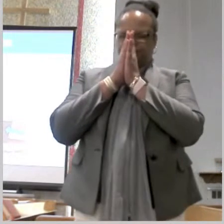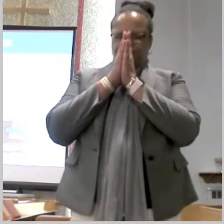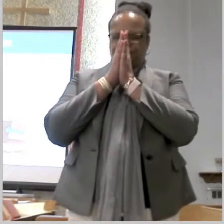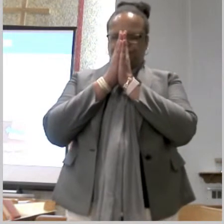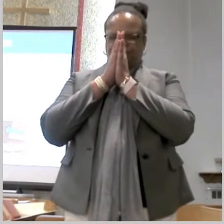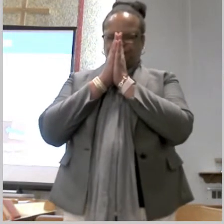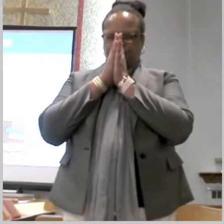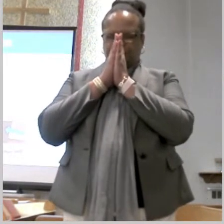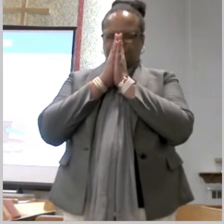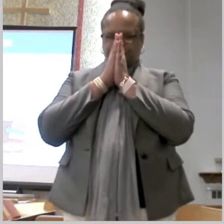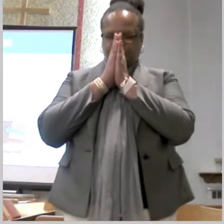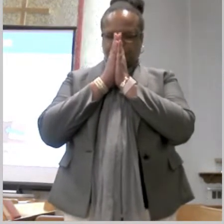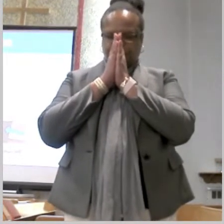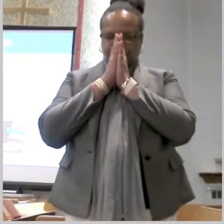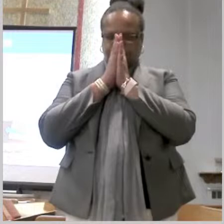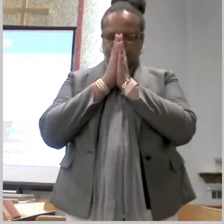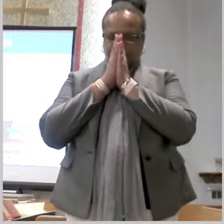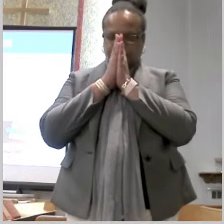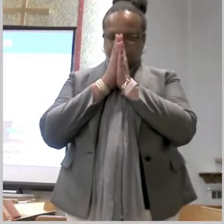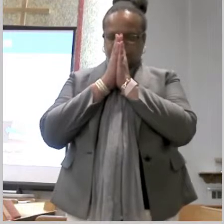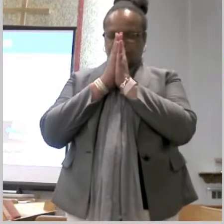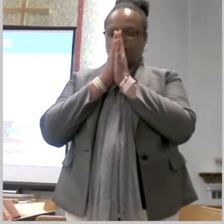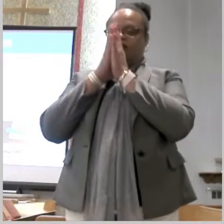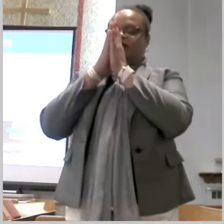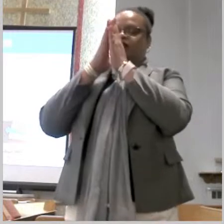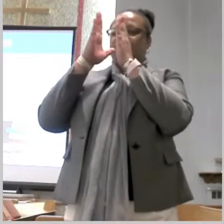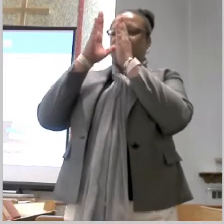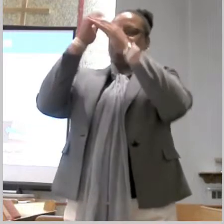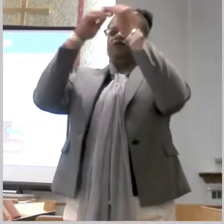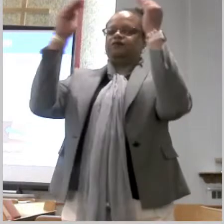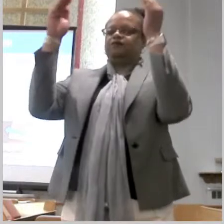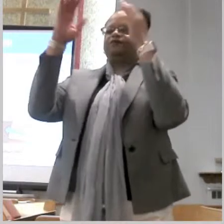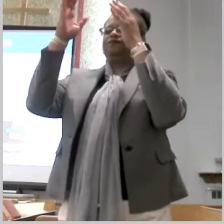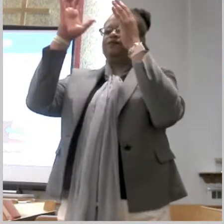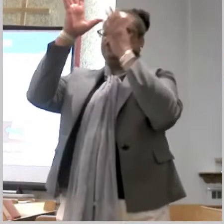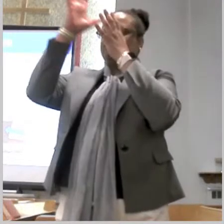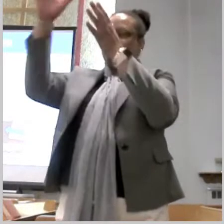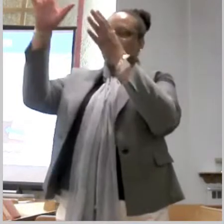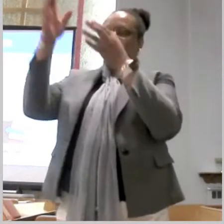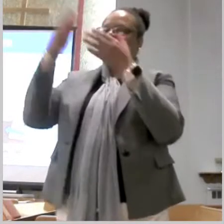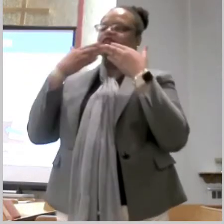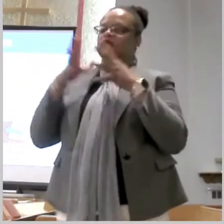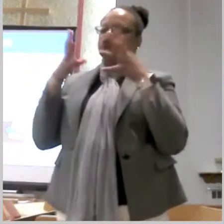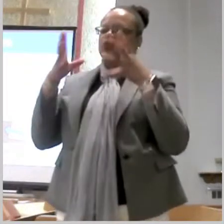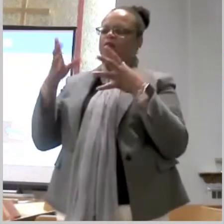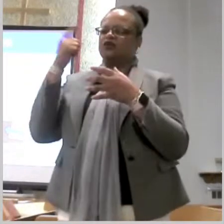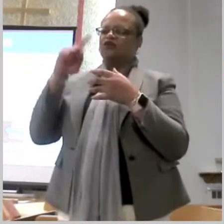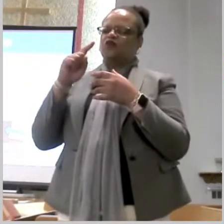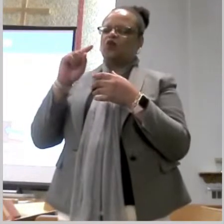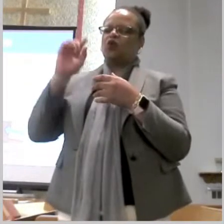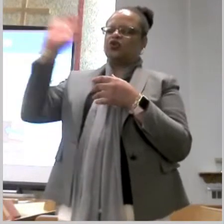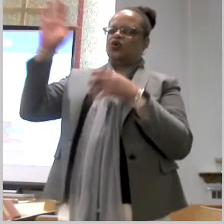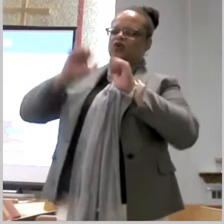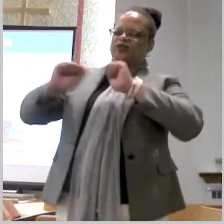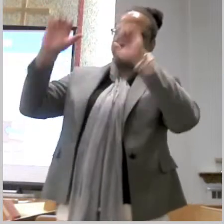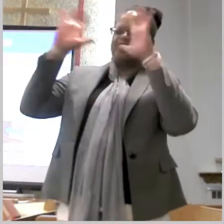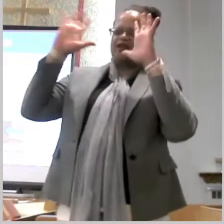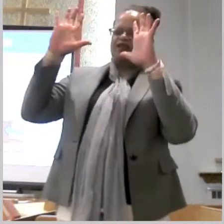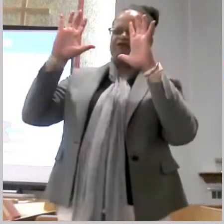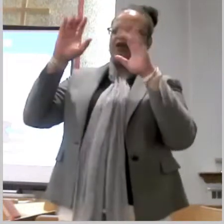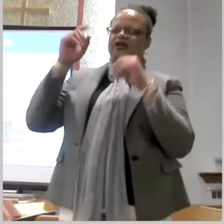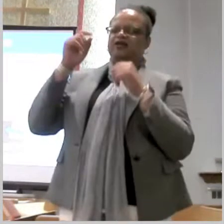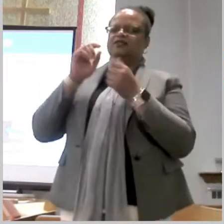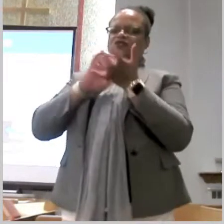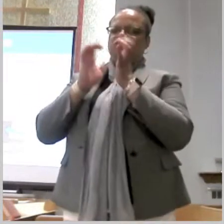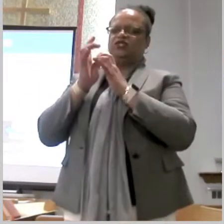Let us pray for the fruit of the vine. Heavenly Father God, thank you so much, Lord, for the sacrifice your Son, Jesus, done